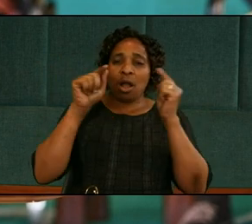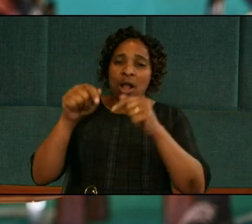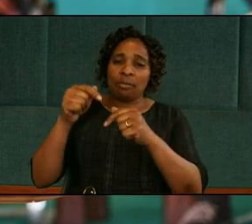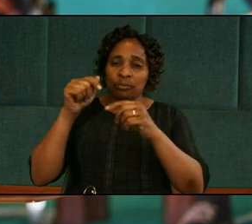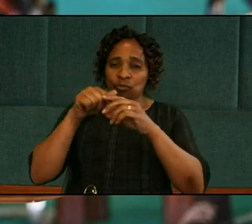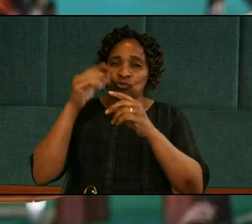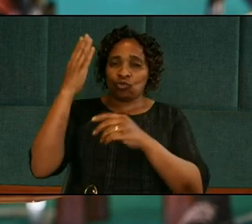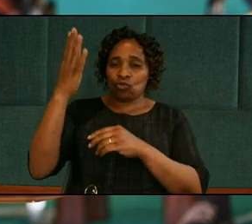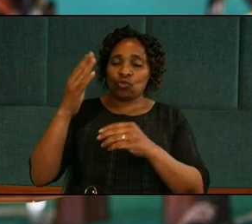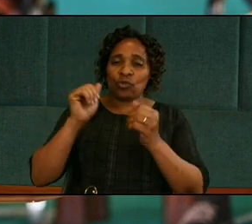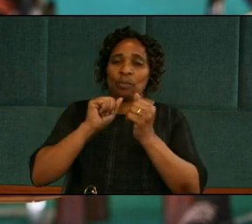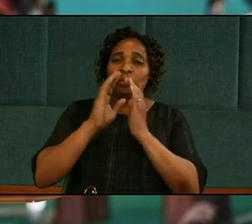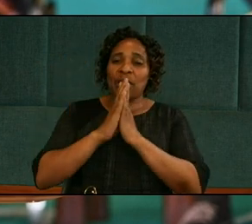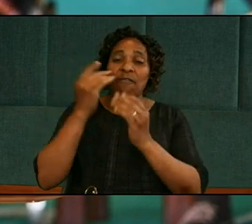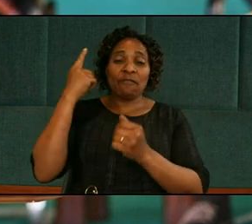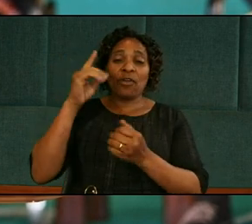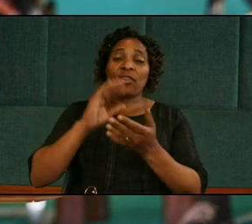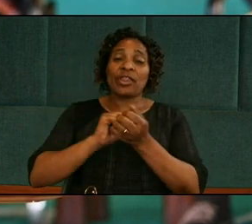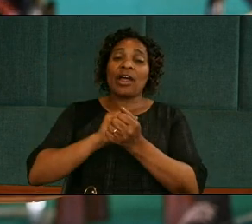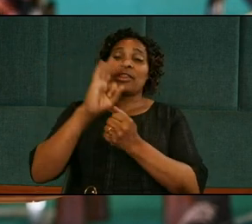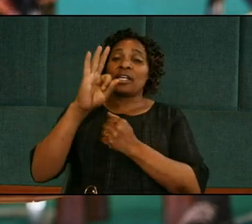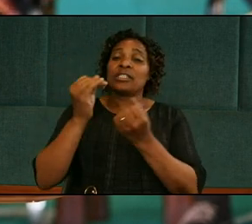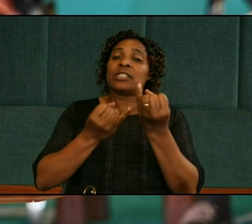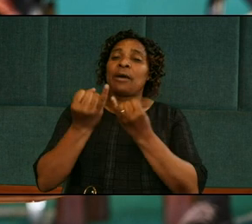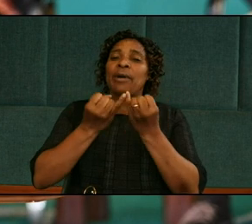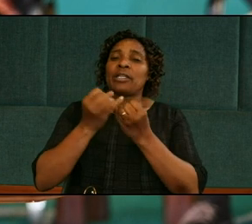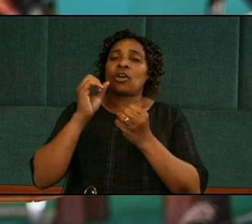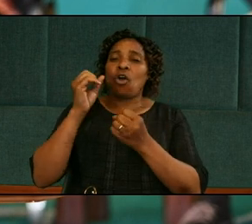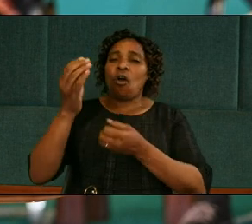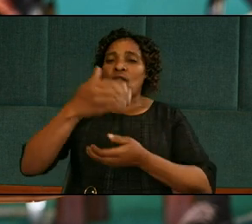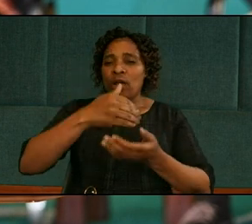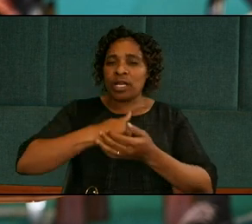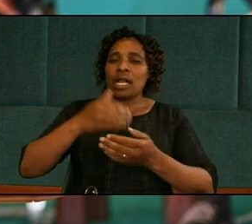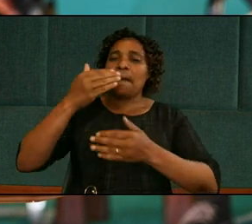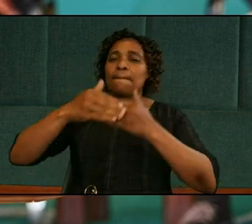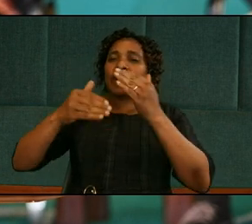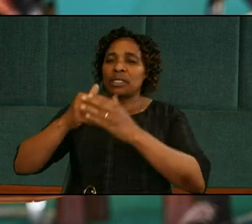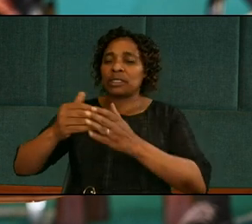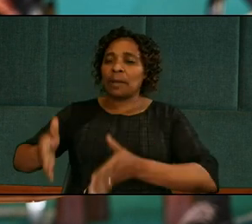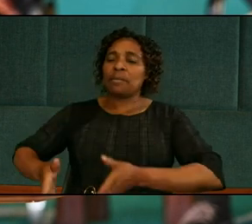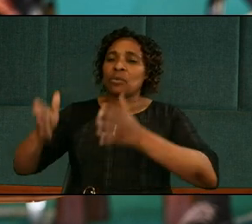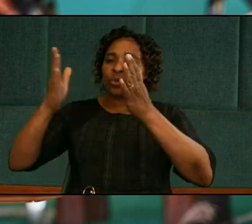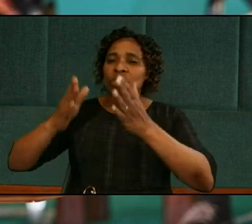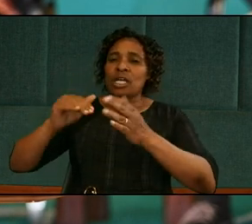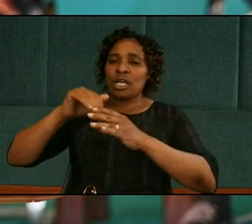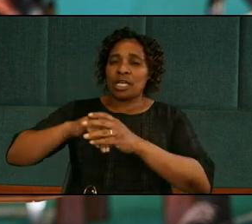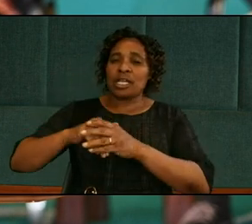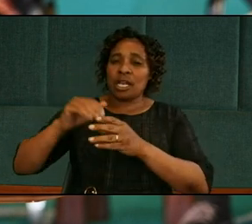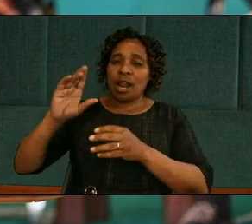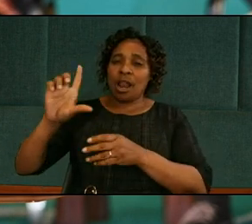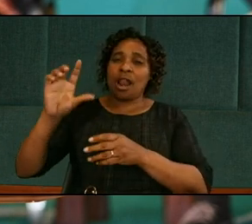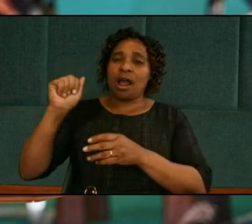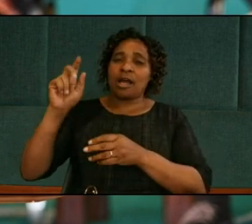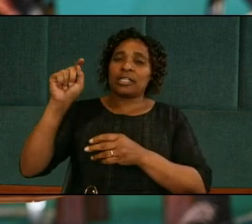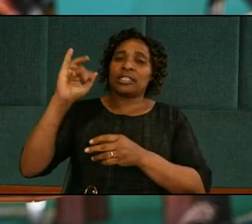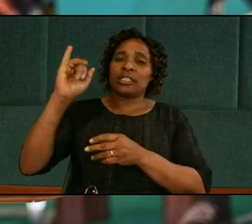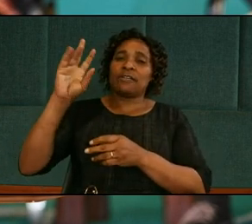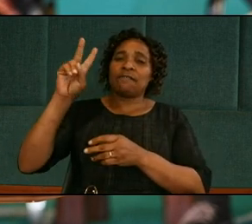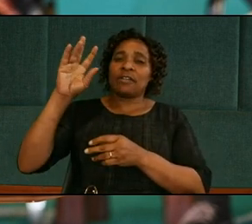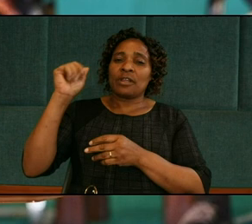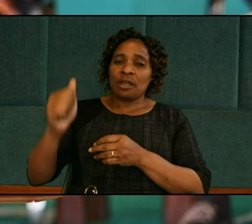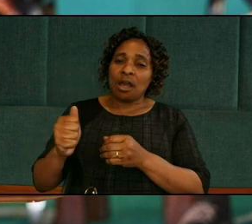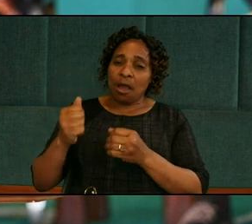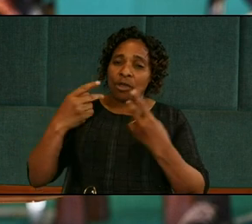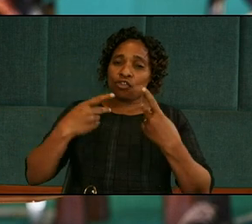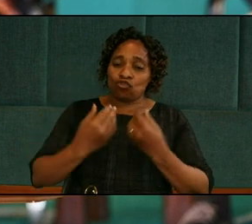the 13th Sabbath offering, that it may build a building in the capital of Latvia where children can learn